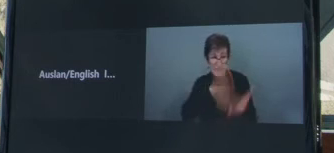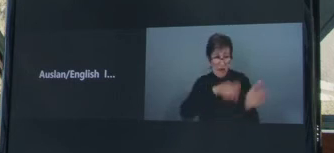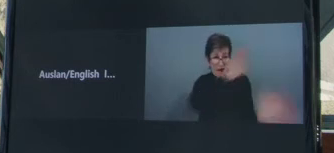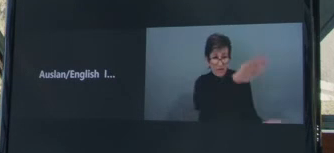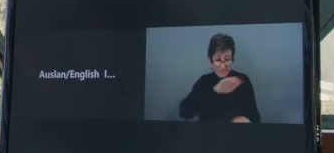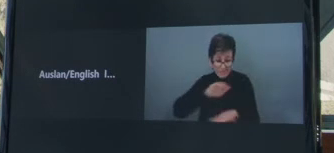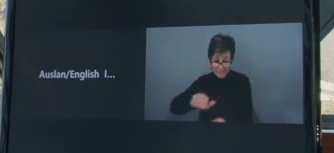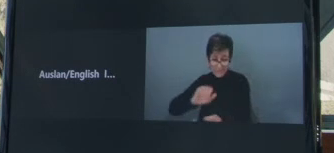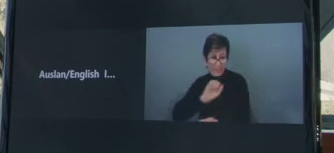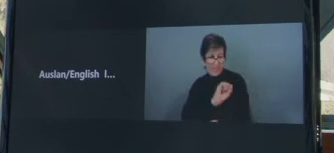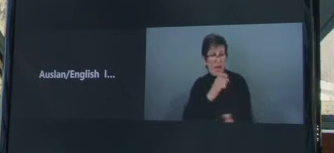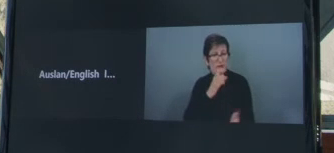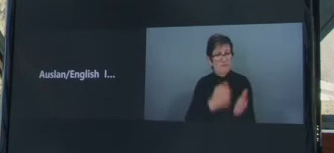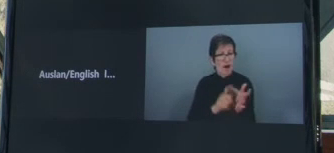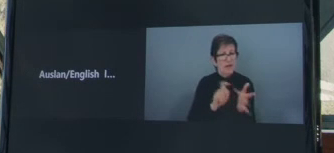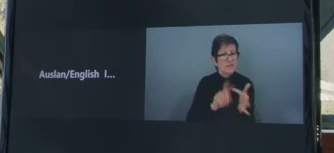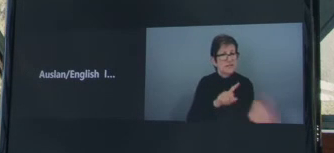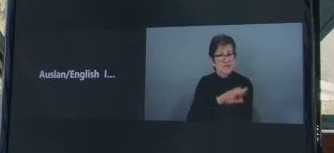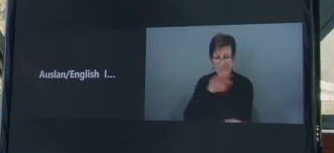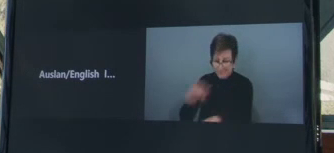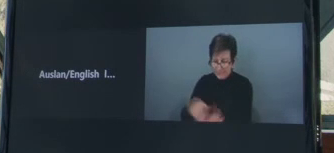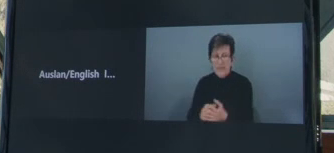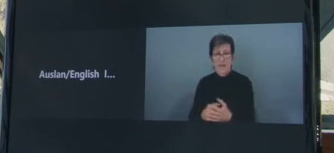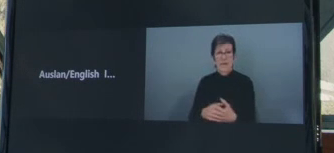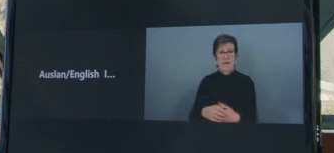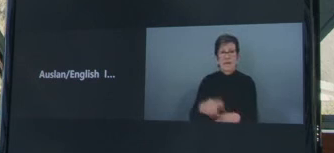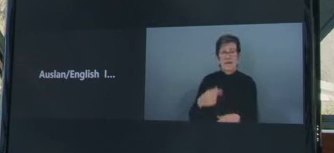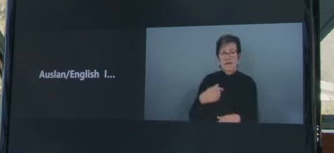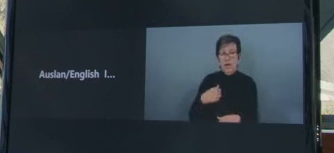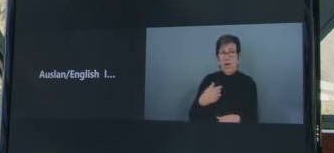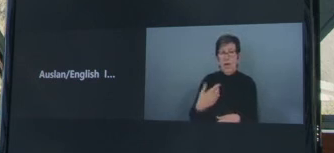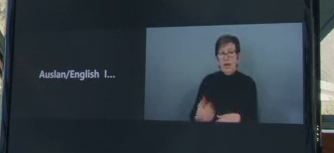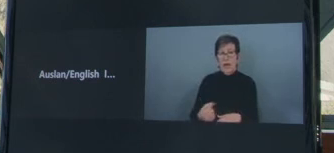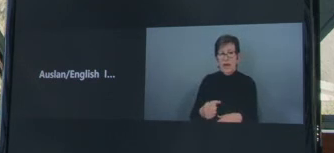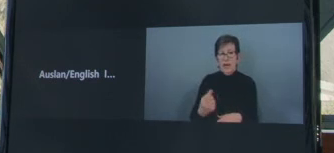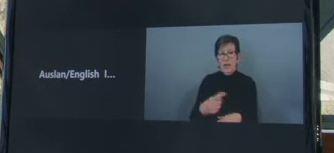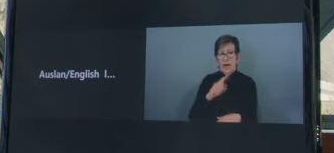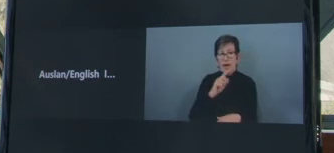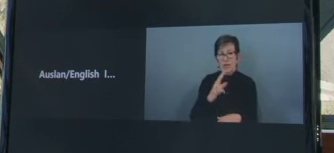sourcing 126 species of rice, African rice, from Svalbard,